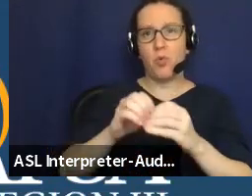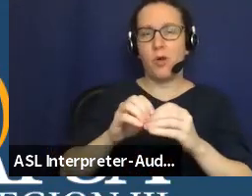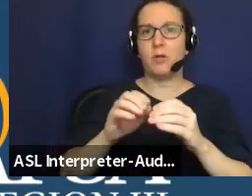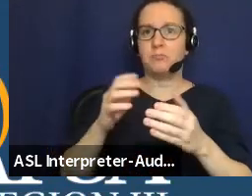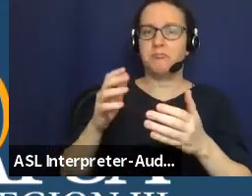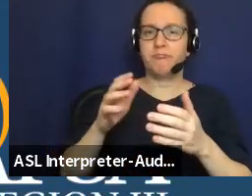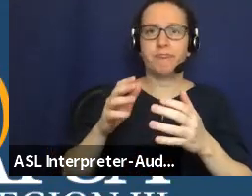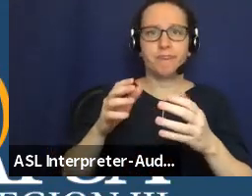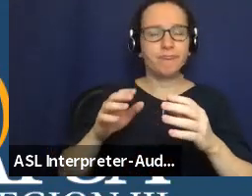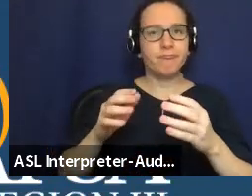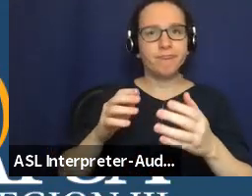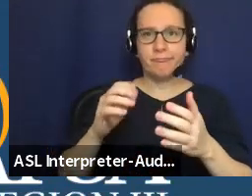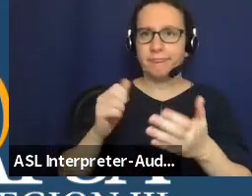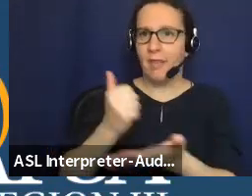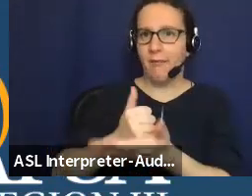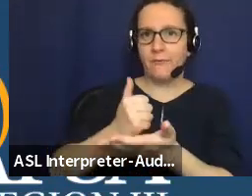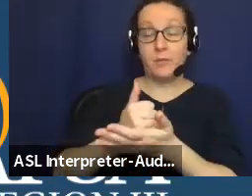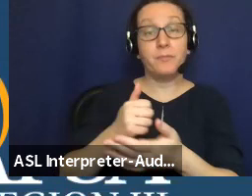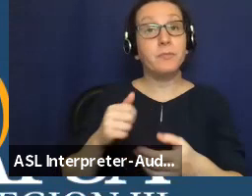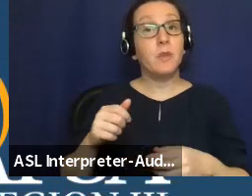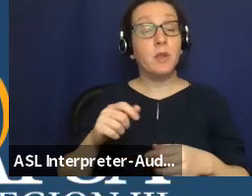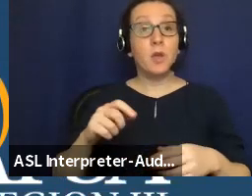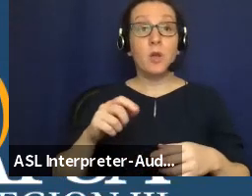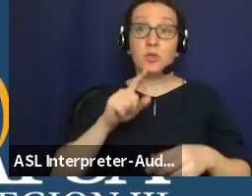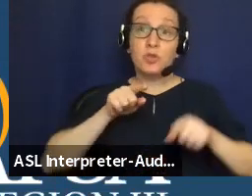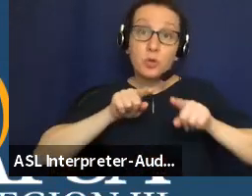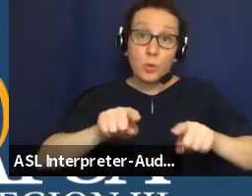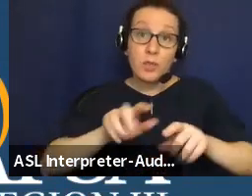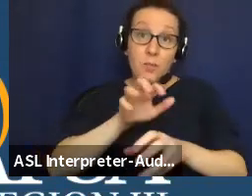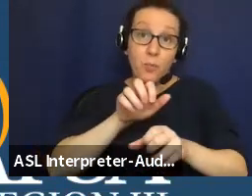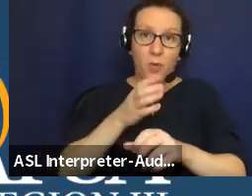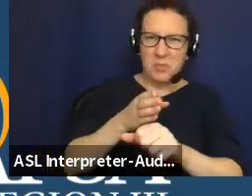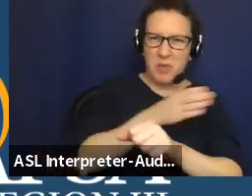advising appointment, some tips keep in mind is using accessible language.